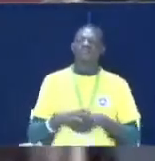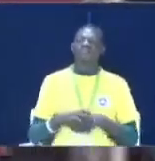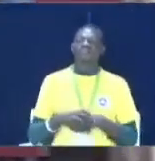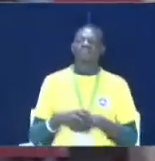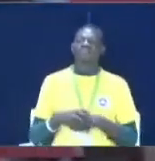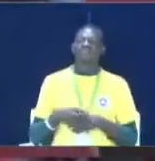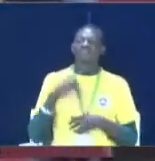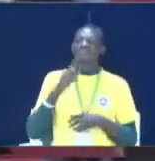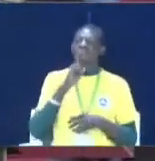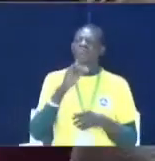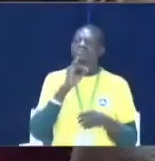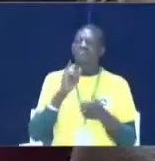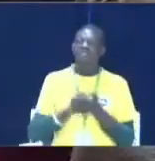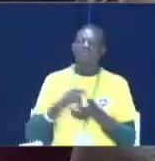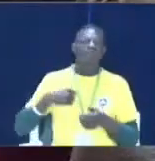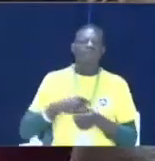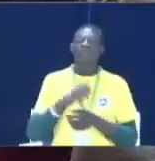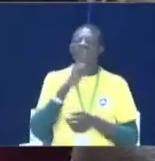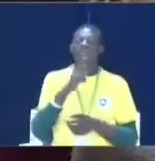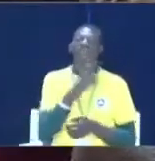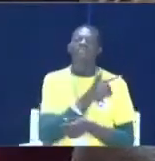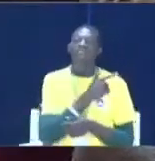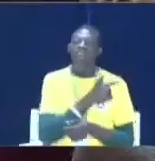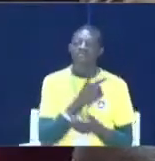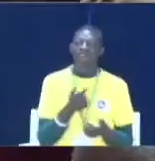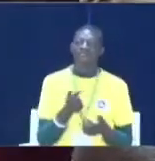And the truth is, we are really lazy.